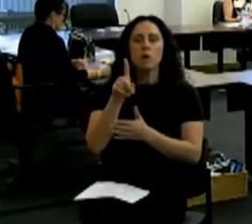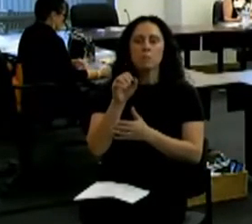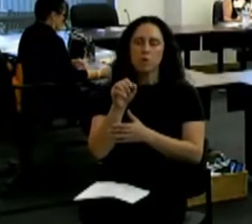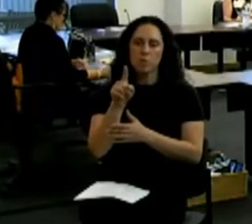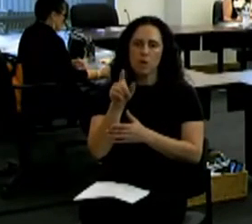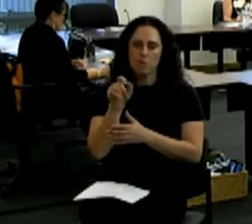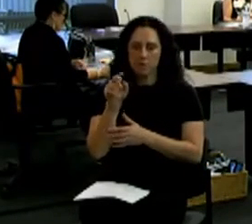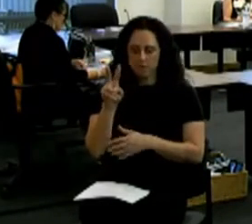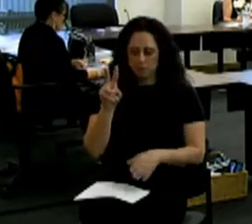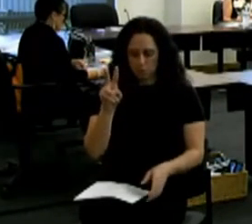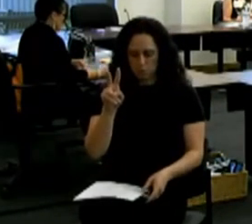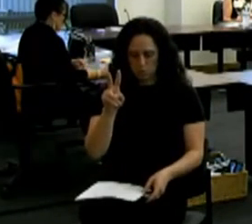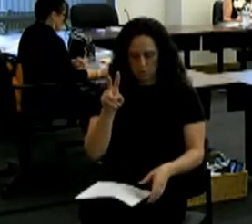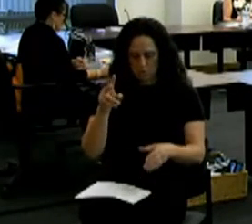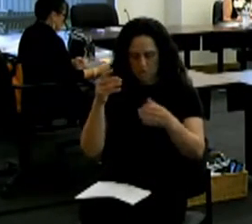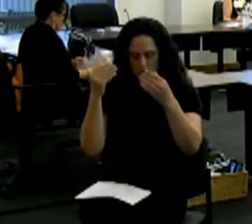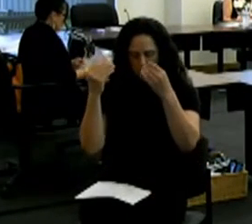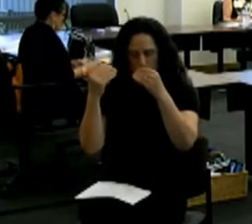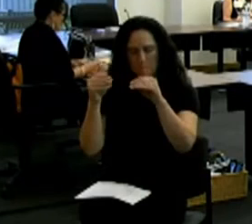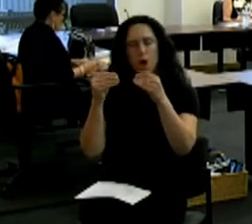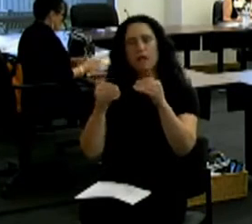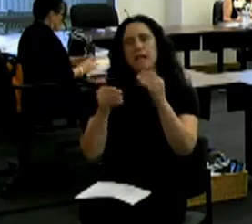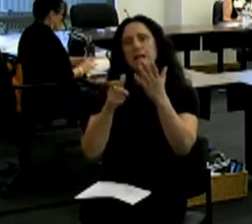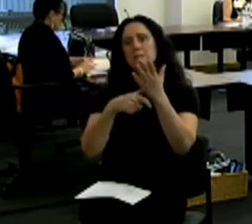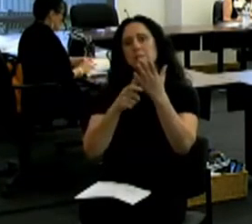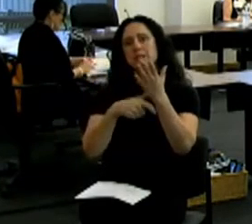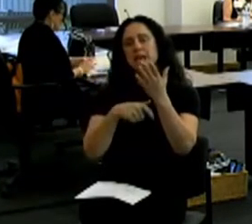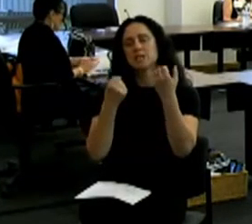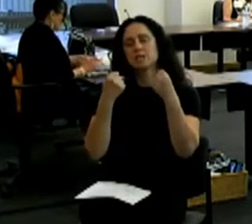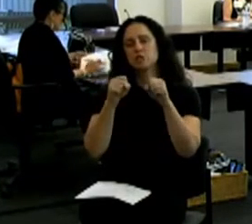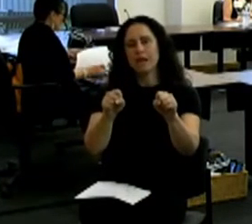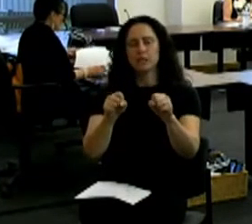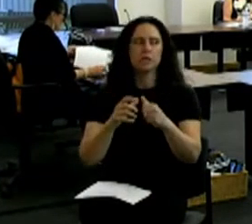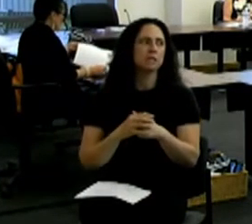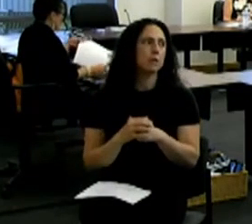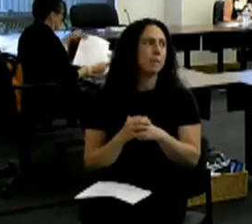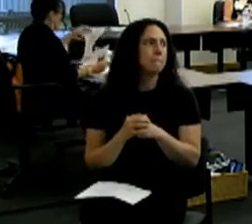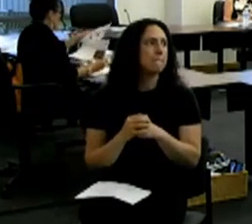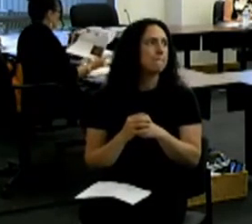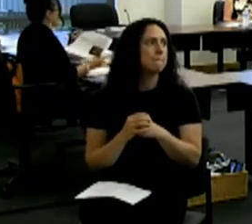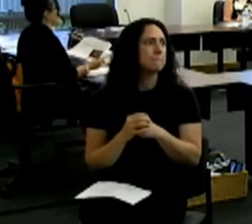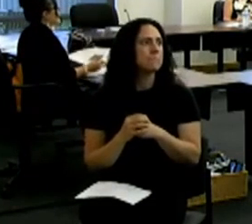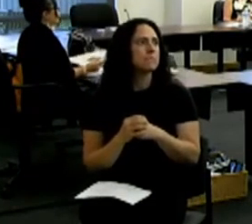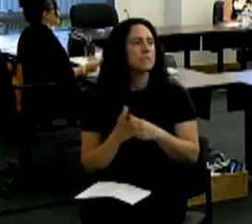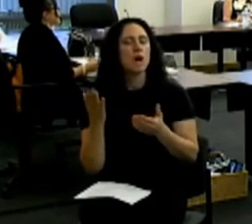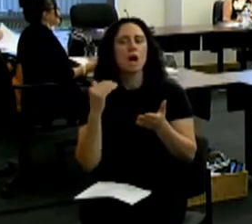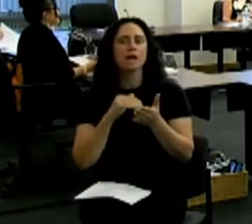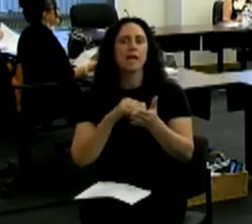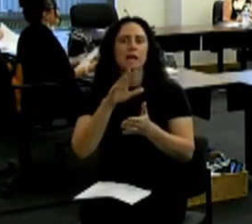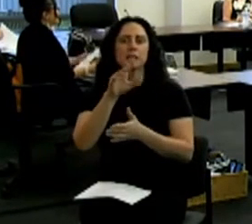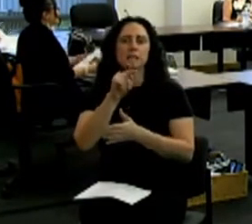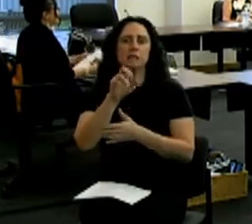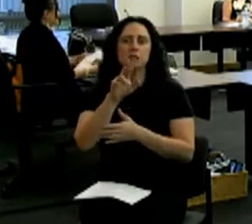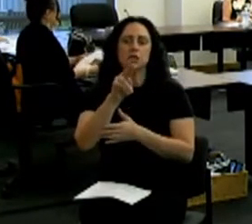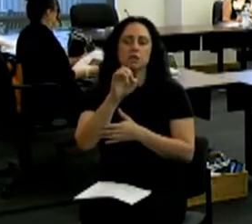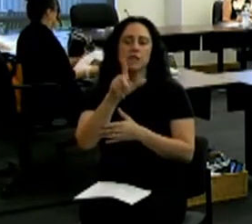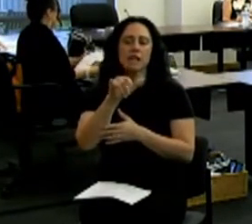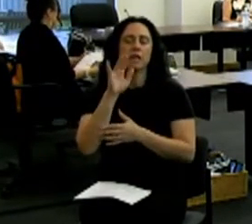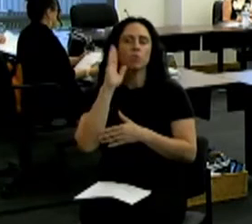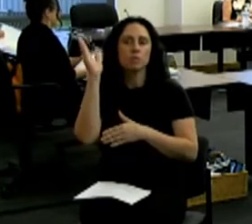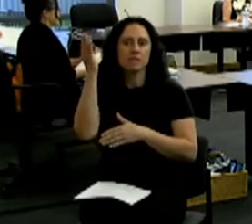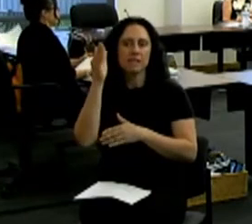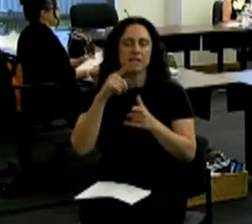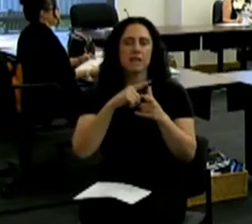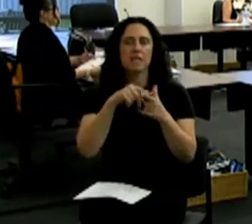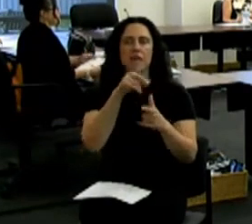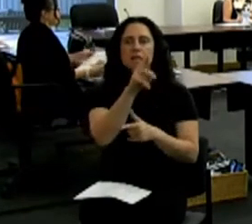1.1.2, marketing publication strategies. Again, Kelly Roeder-Tonelli will present, and then I'll ask Christy